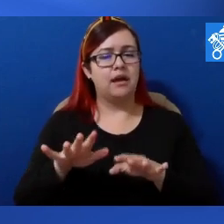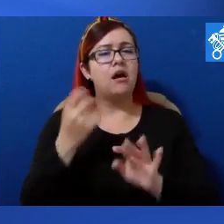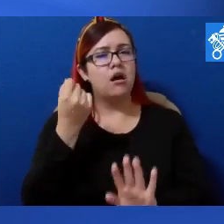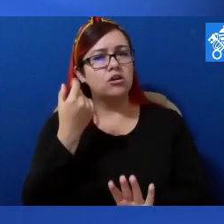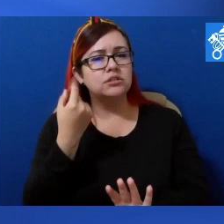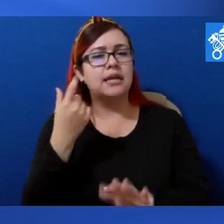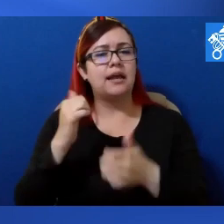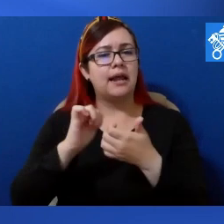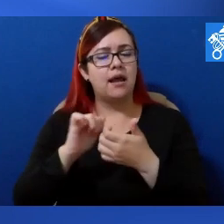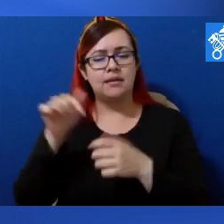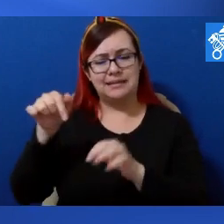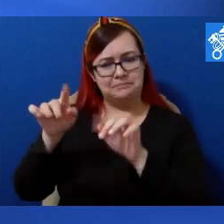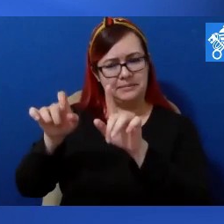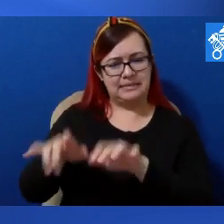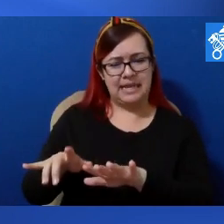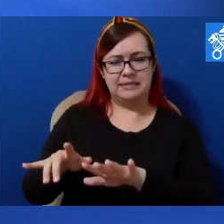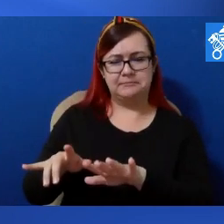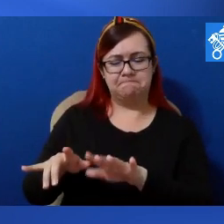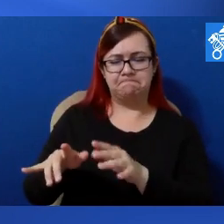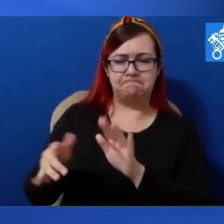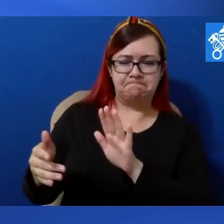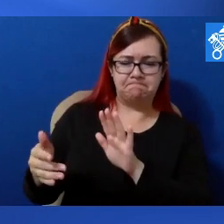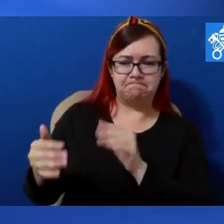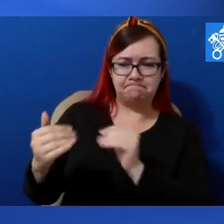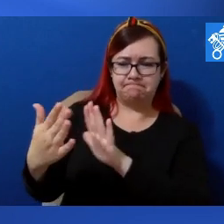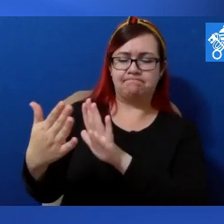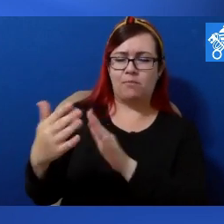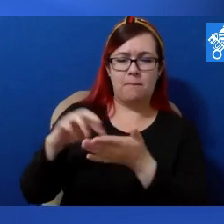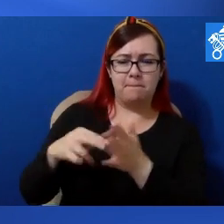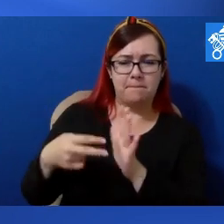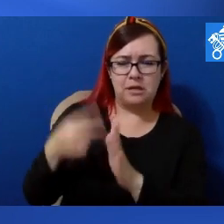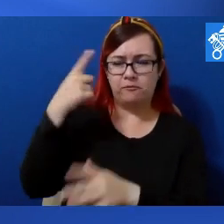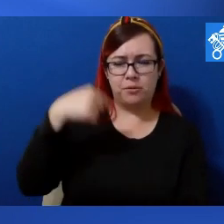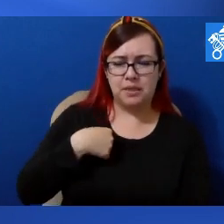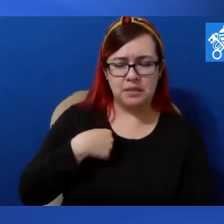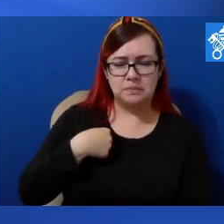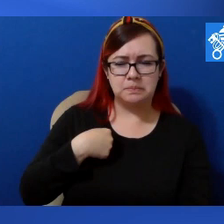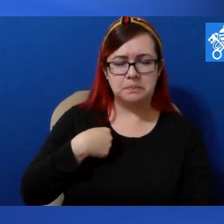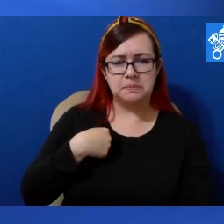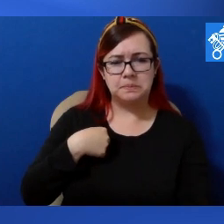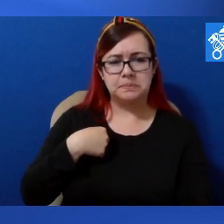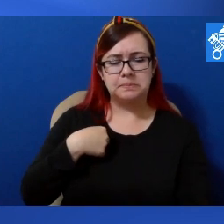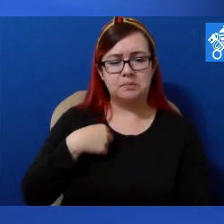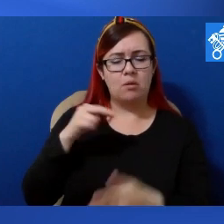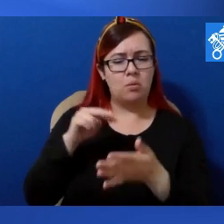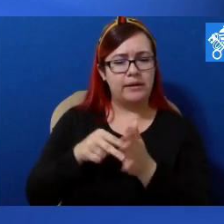Don't run away from the trials. Find out what do these trials mean.